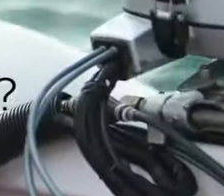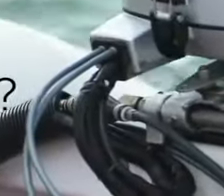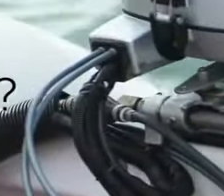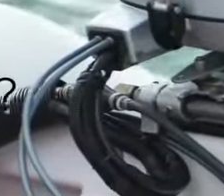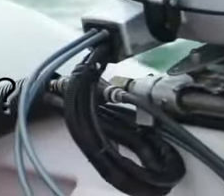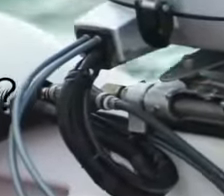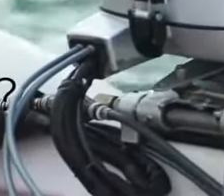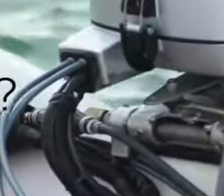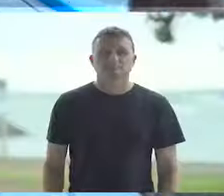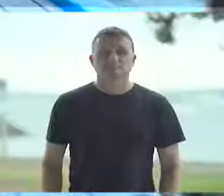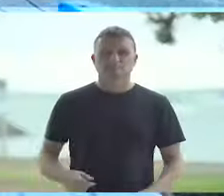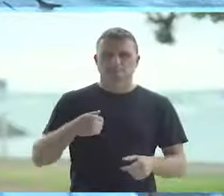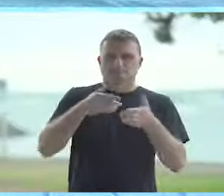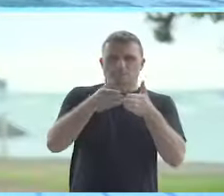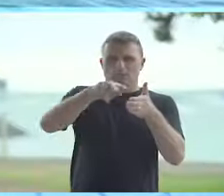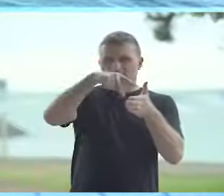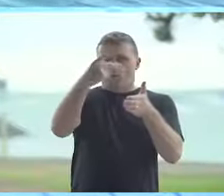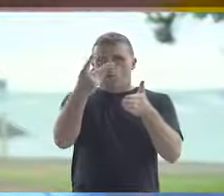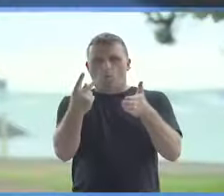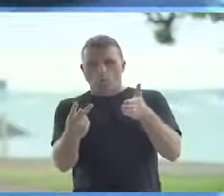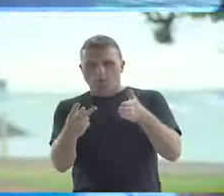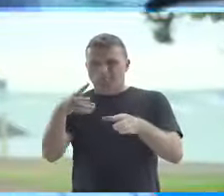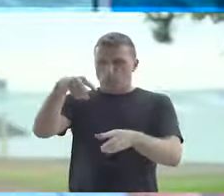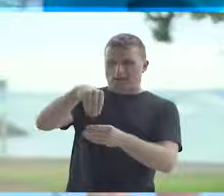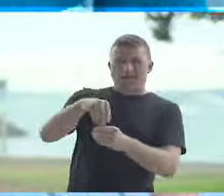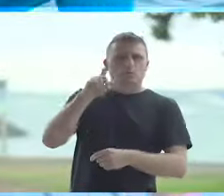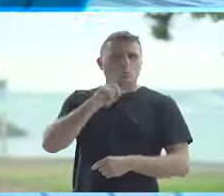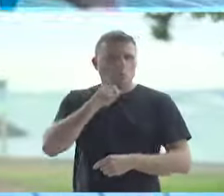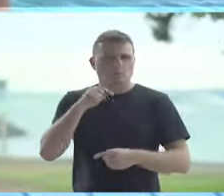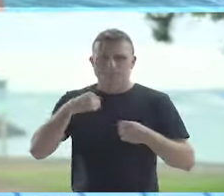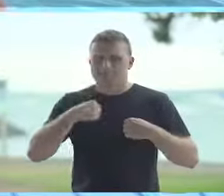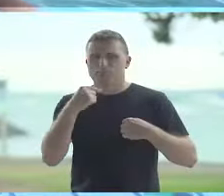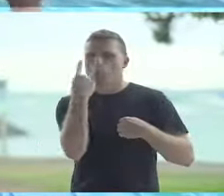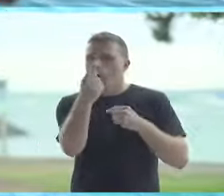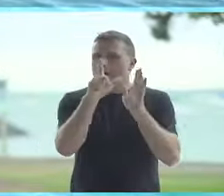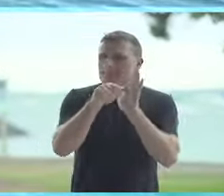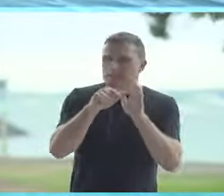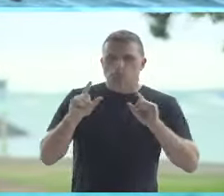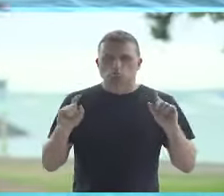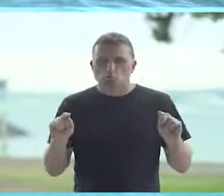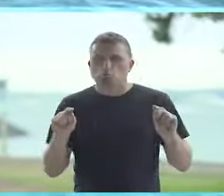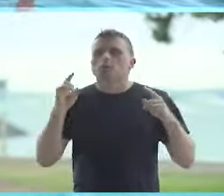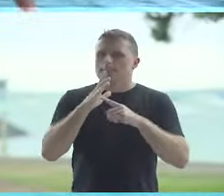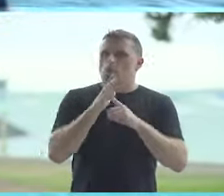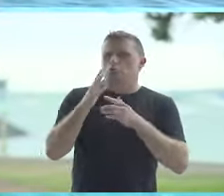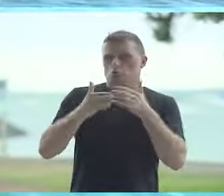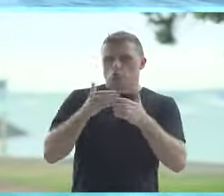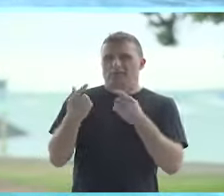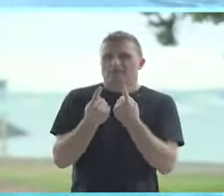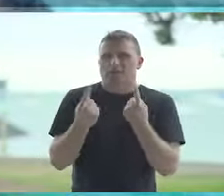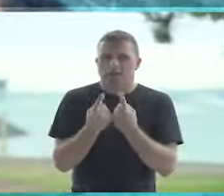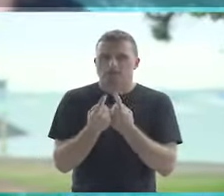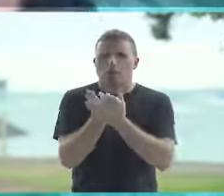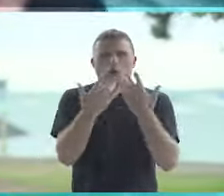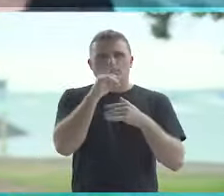What happens if I fall overboard? If I fall overboard or end up in the water, the first minute I'm in the